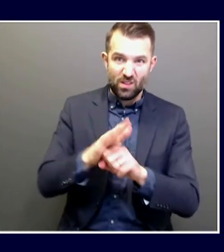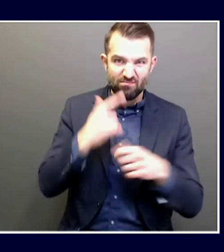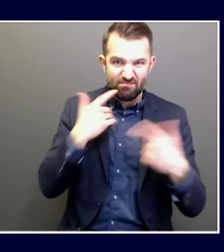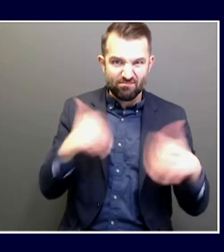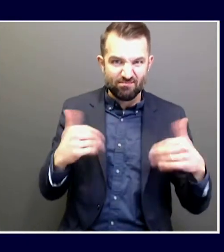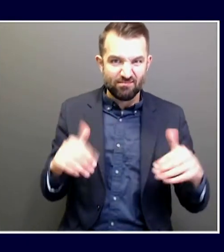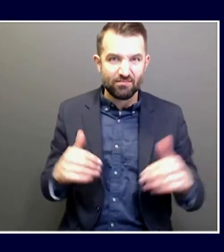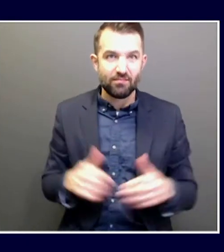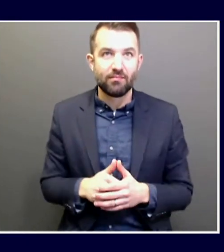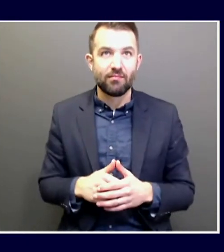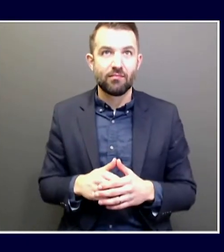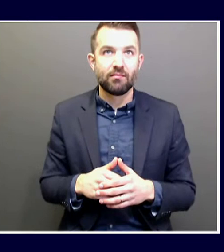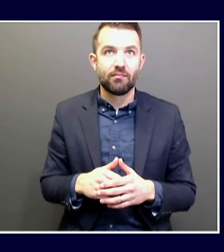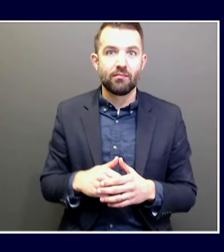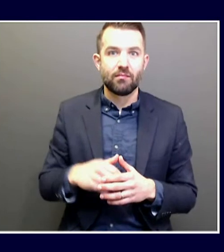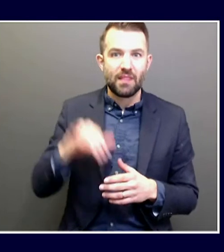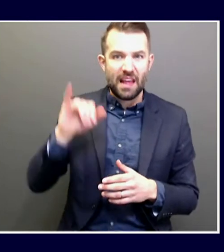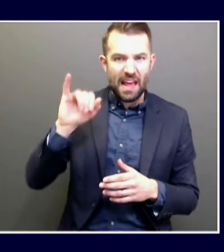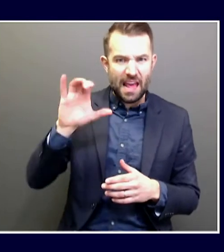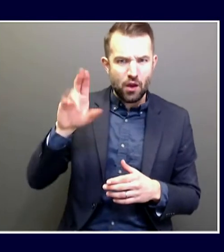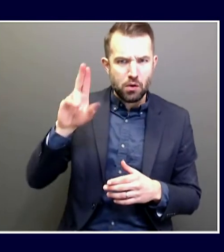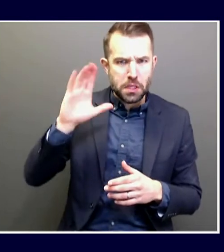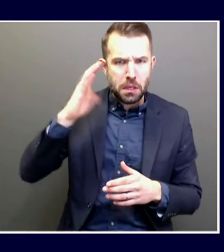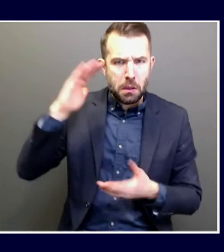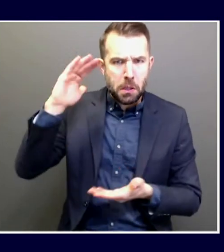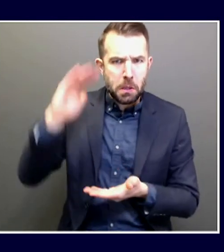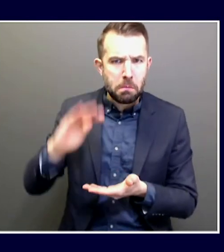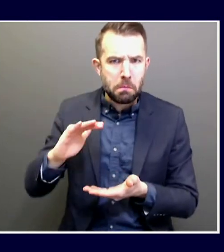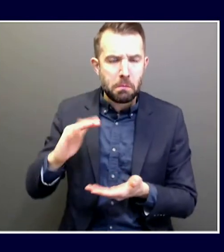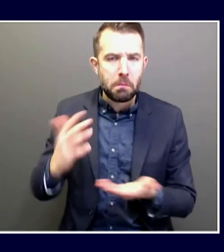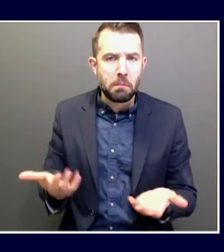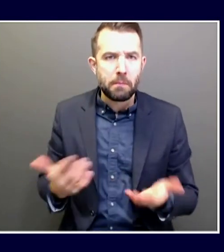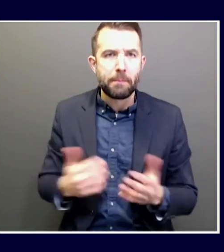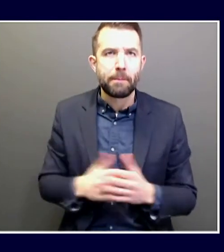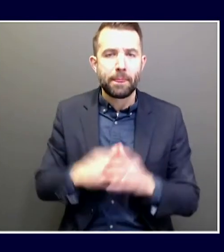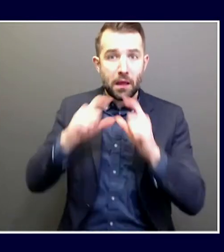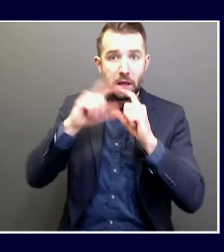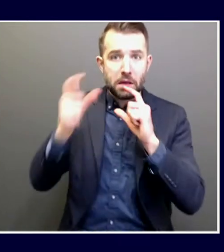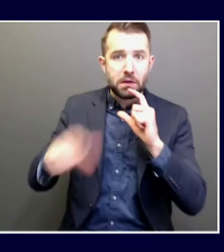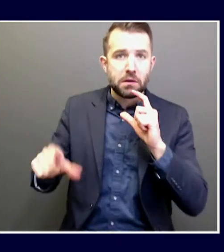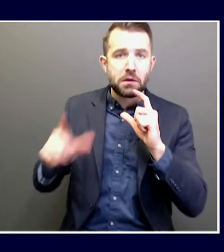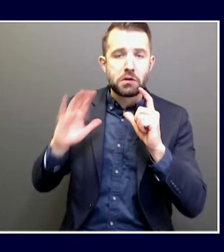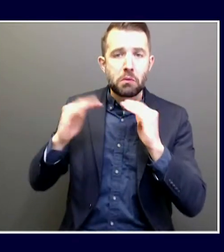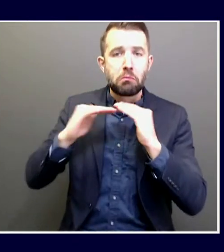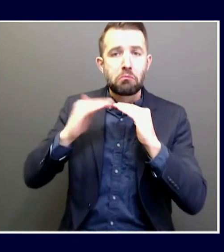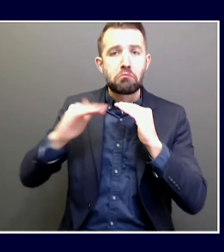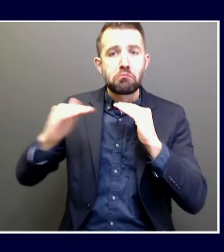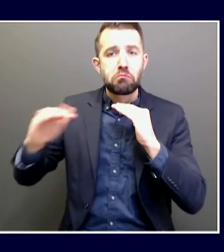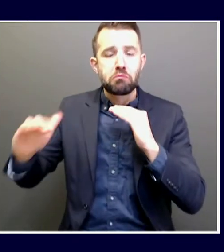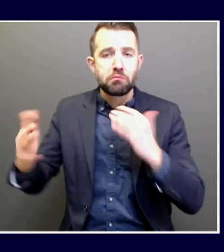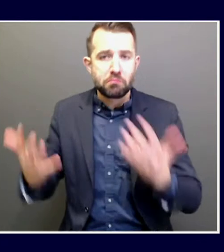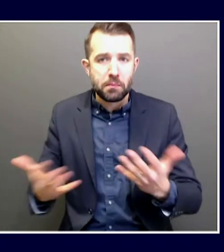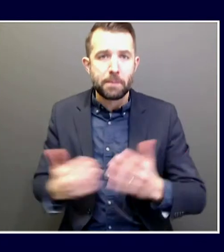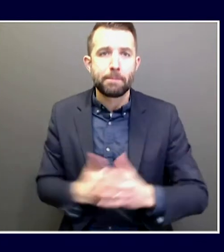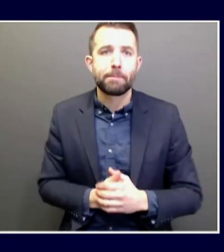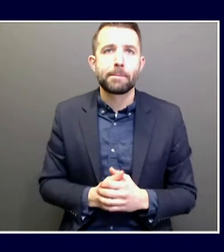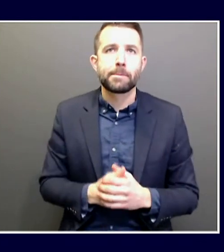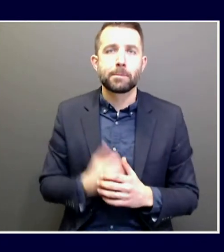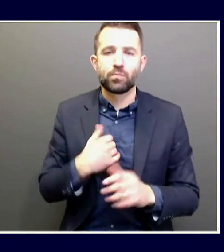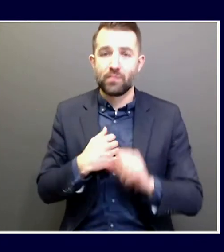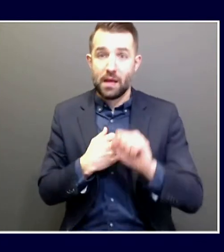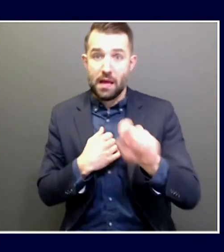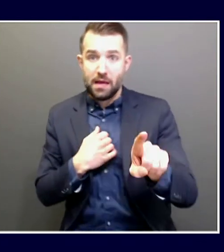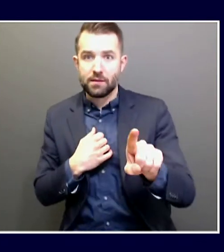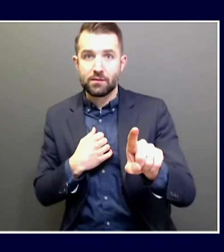and ventilators have kind of stayed somewhat flat. Does that mean that in this surge that we're seeing right now, the severity of illness